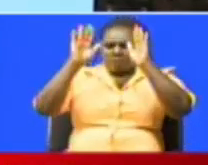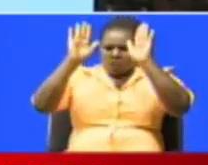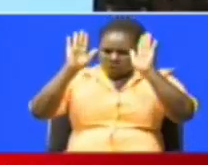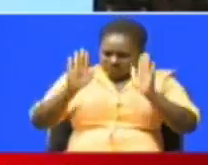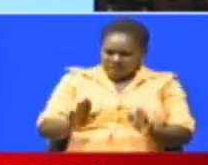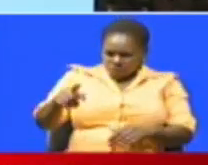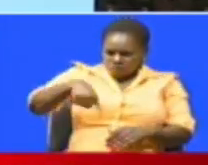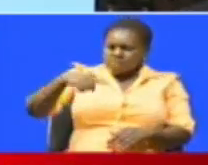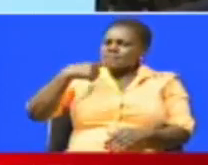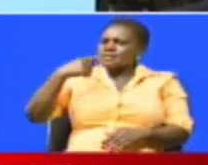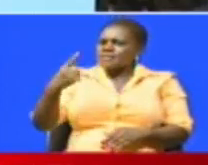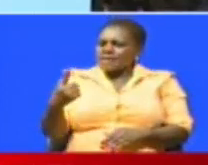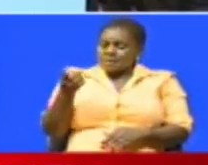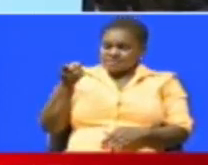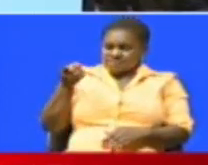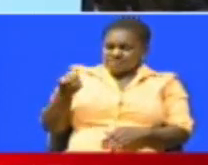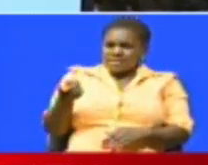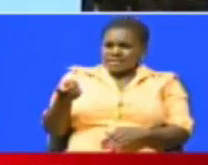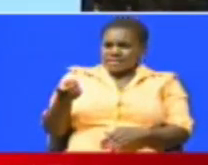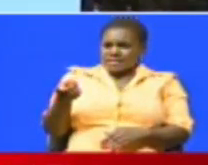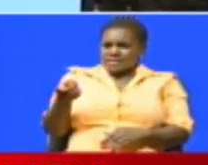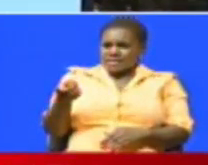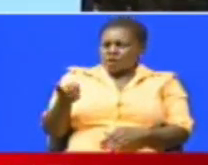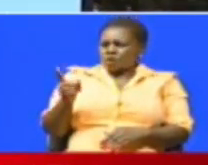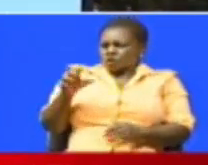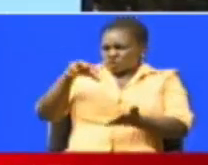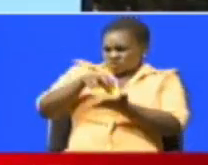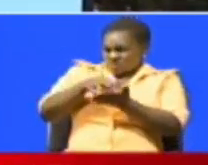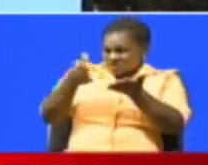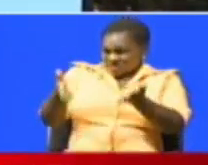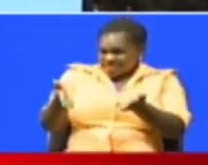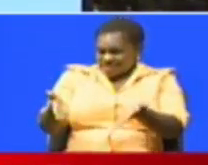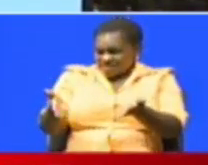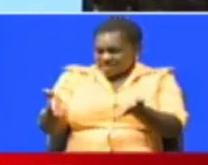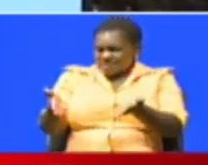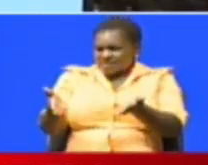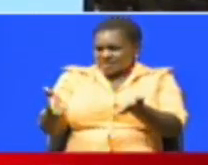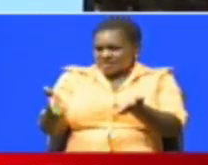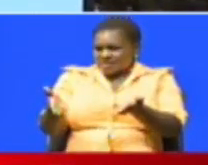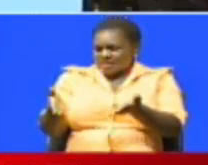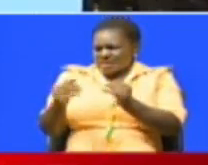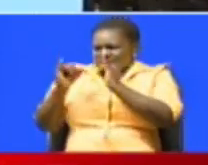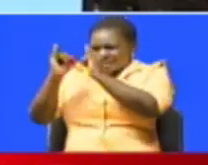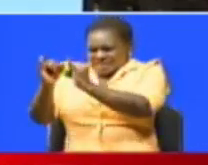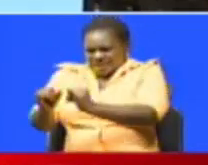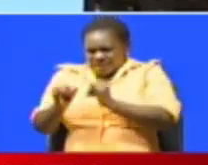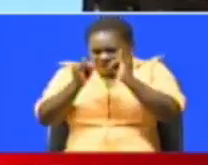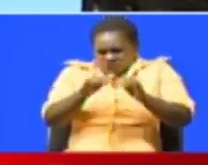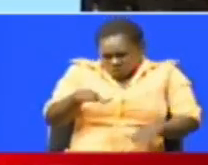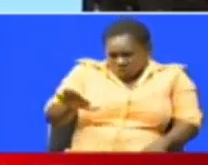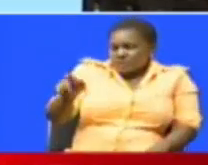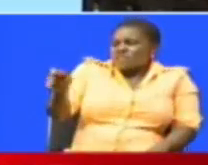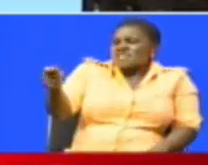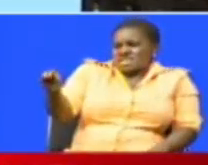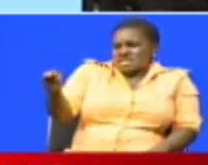have said that this is one situation where the individual is the key.